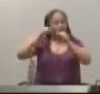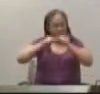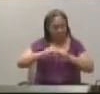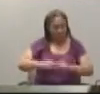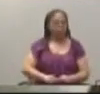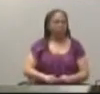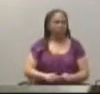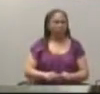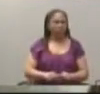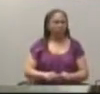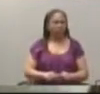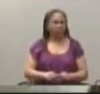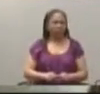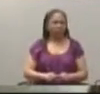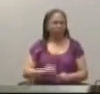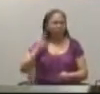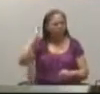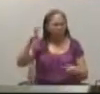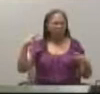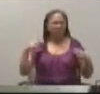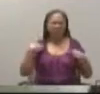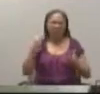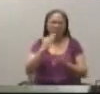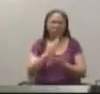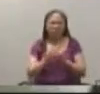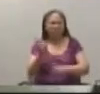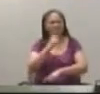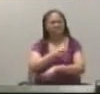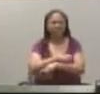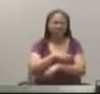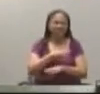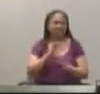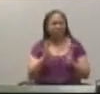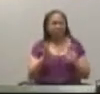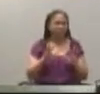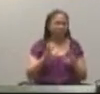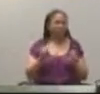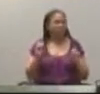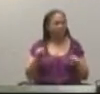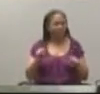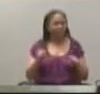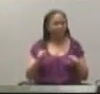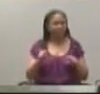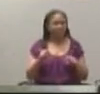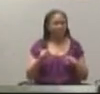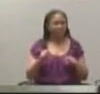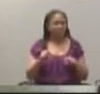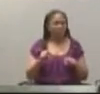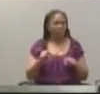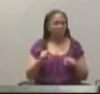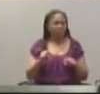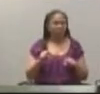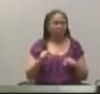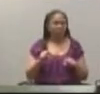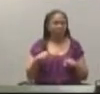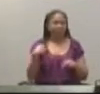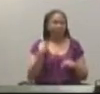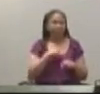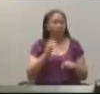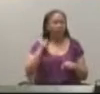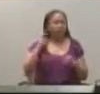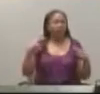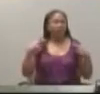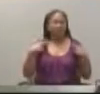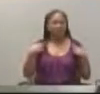days. Doesn't mean the pressures of the world do not get to us. Does not mean that we're not going to go through